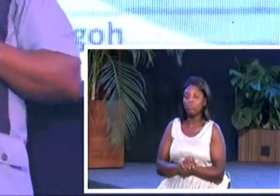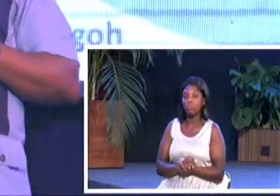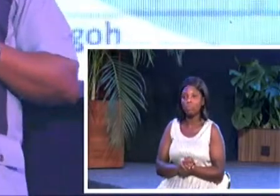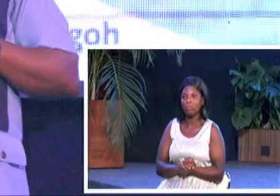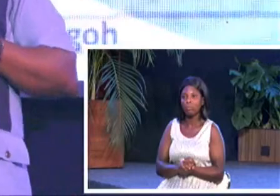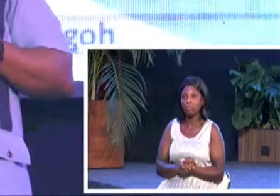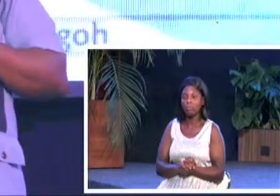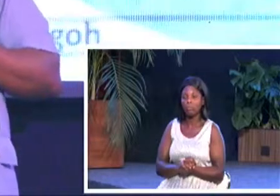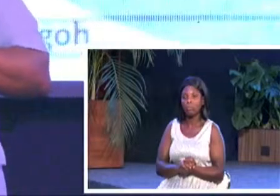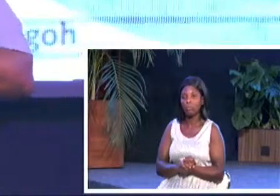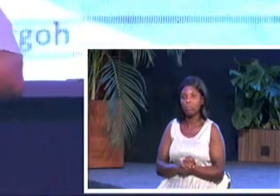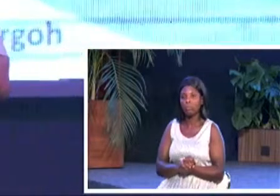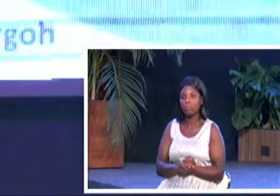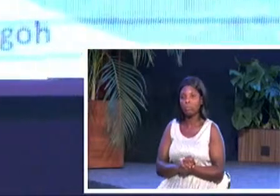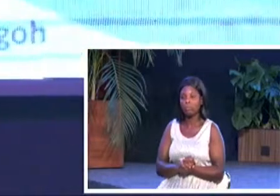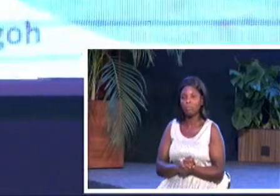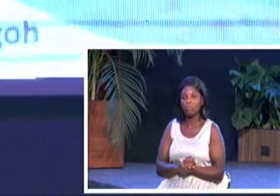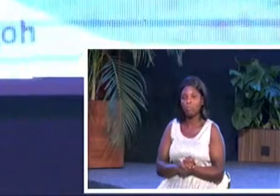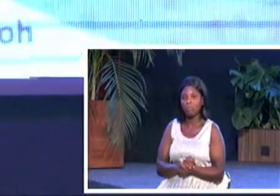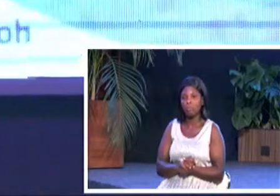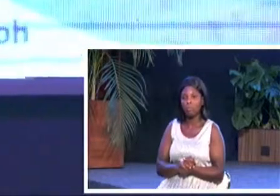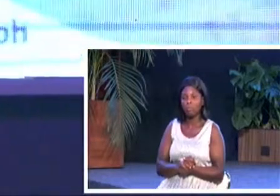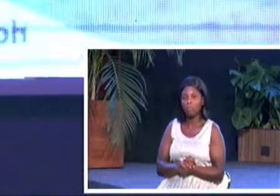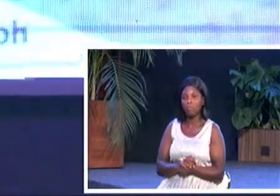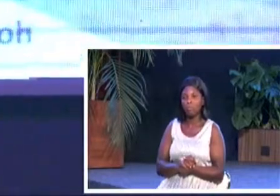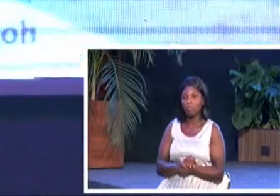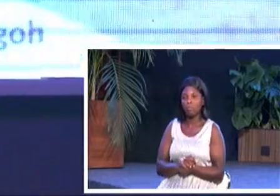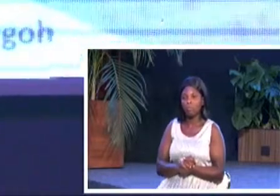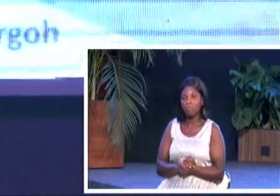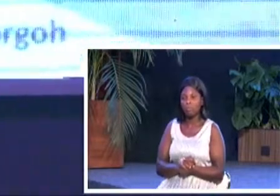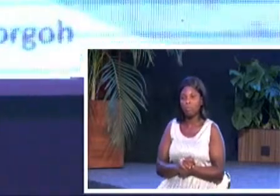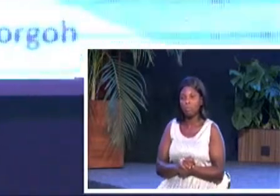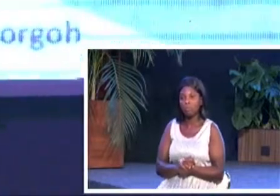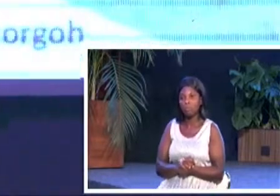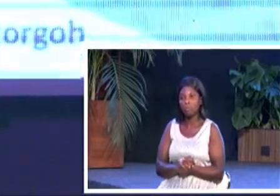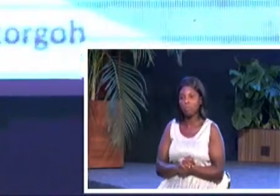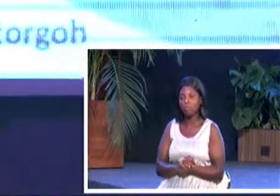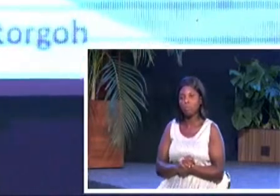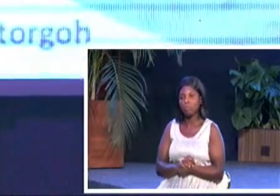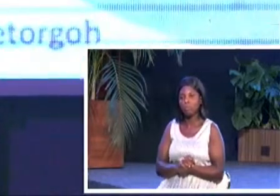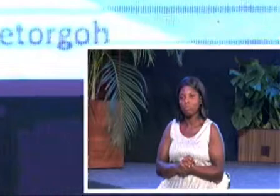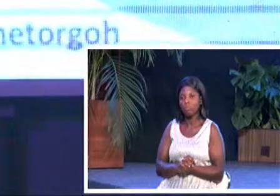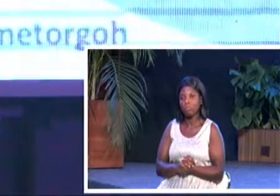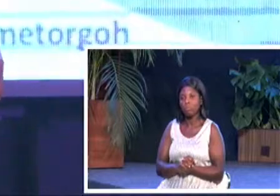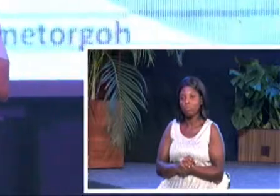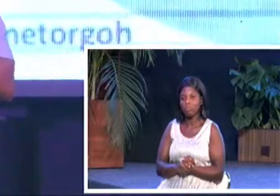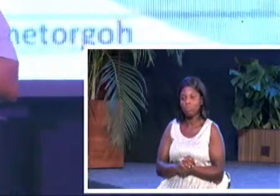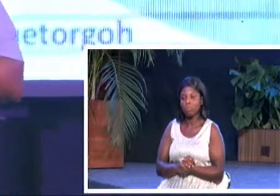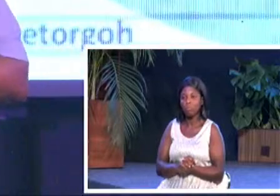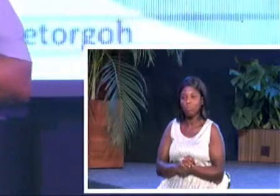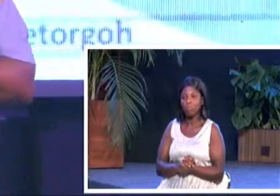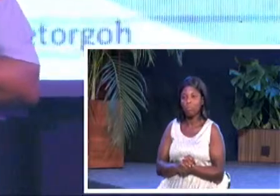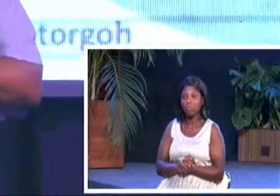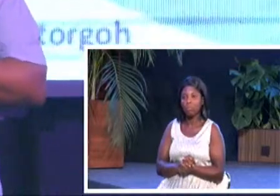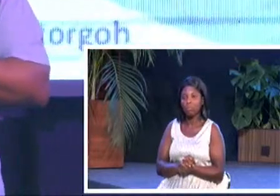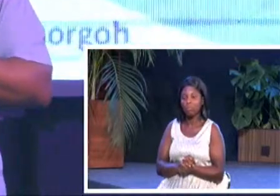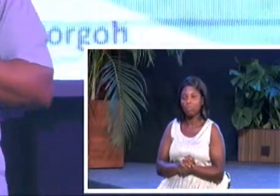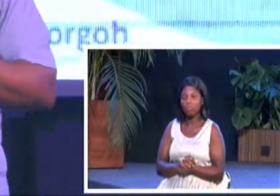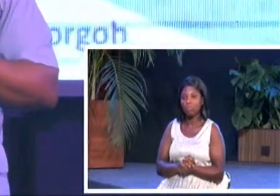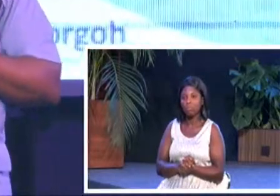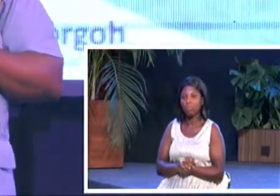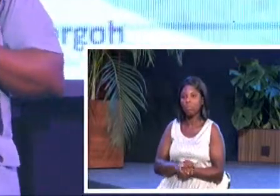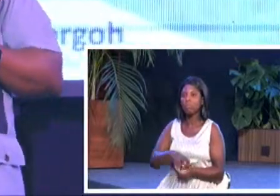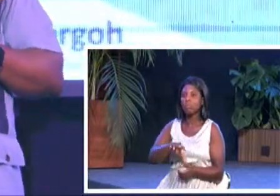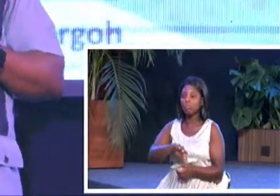experts think that the mobile phone you are holding is outdated? So they are thinking of another device that will take over from the